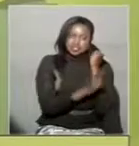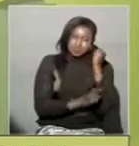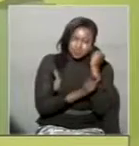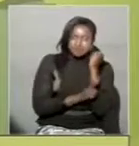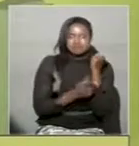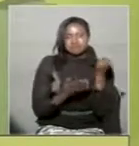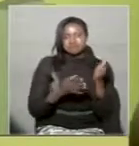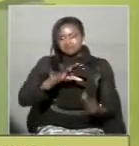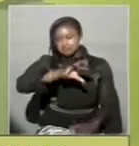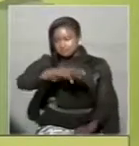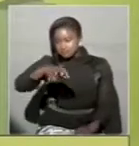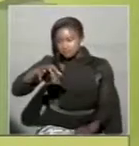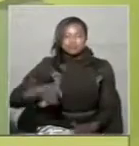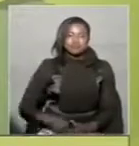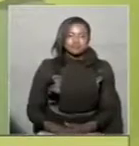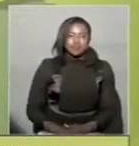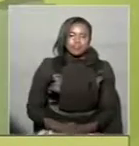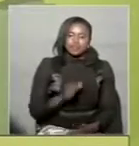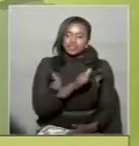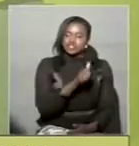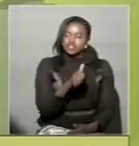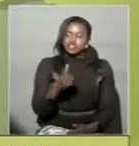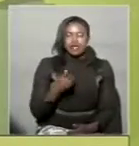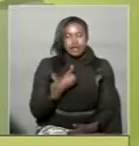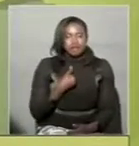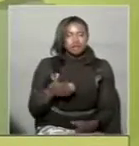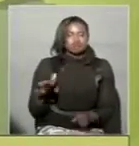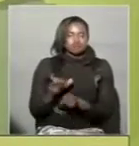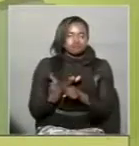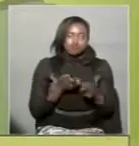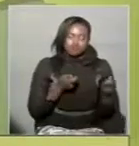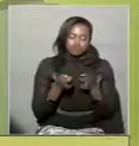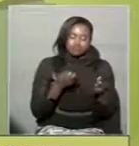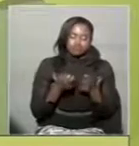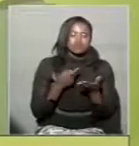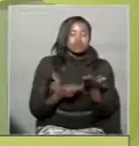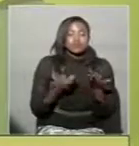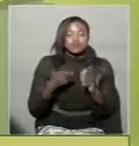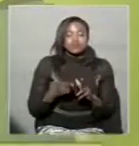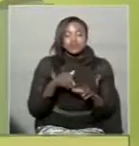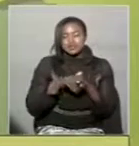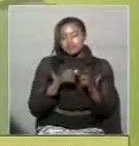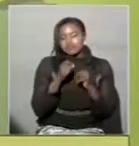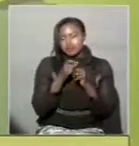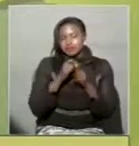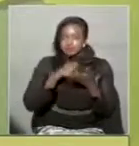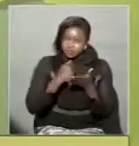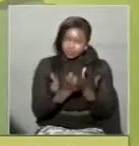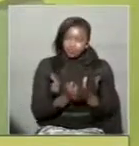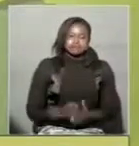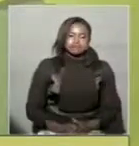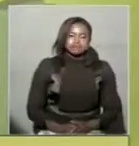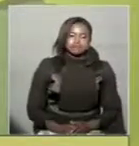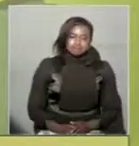municipalities, have kind of total control of what happens in the primary section, pre-primary and